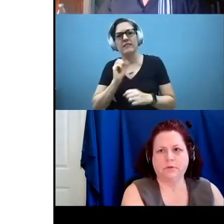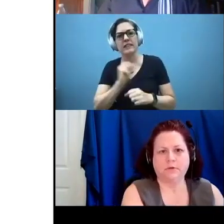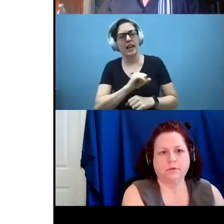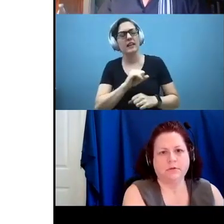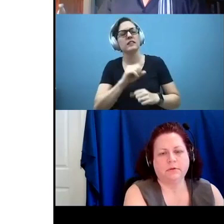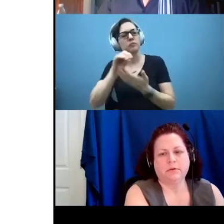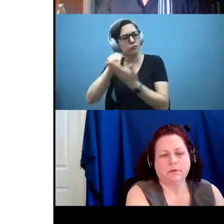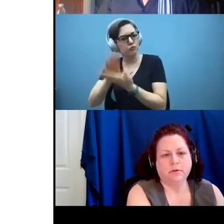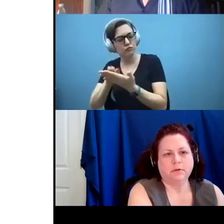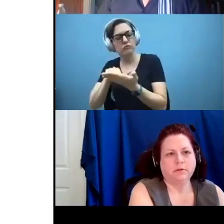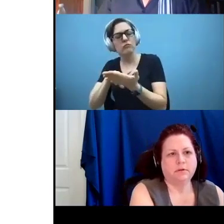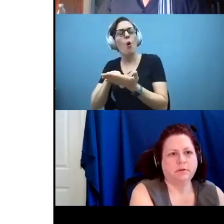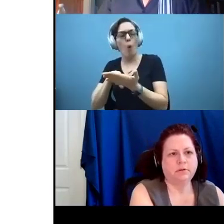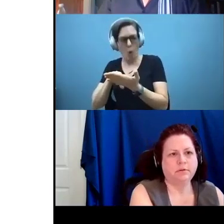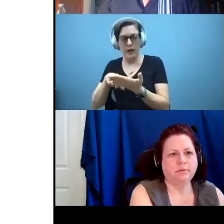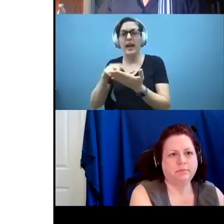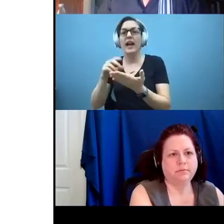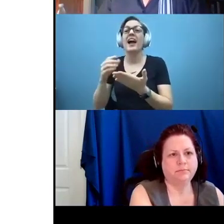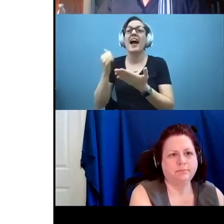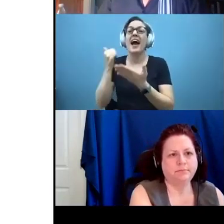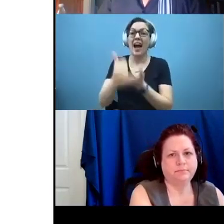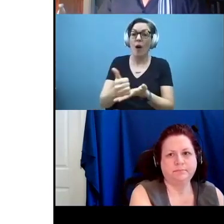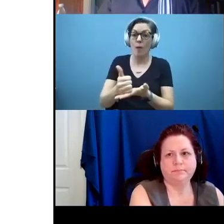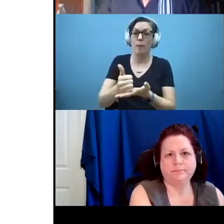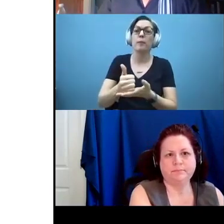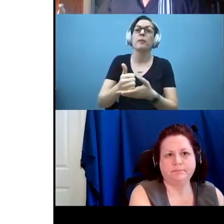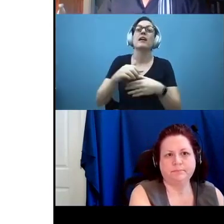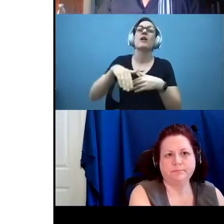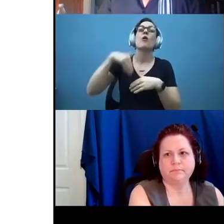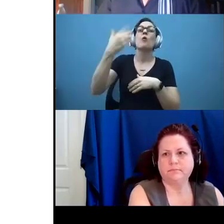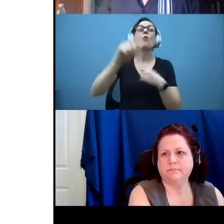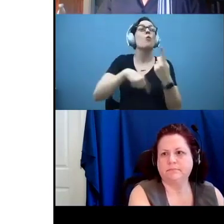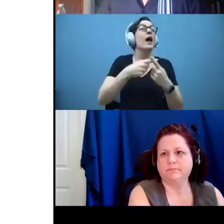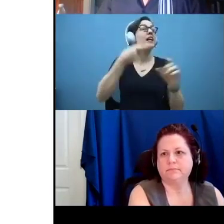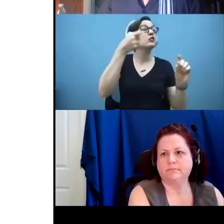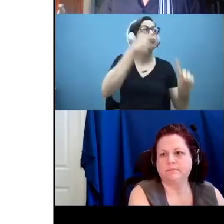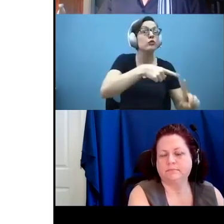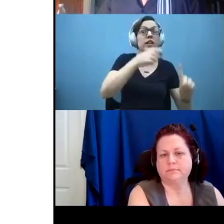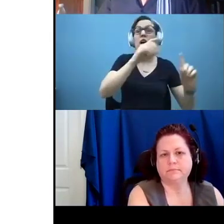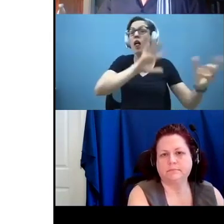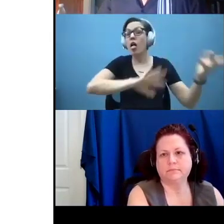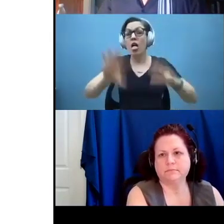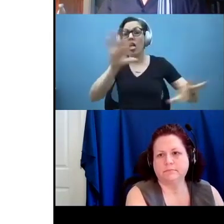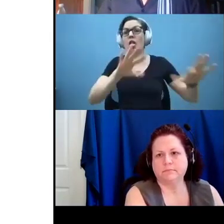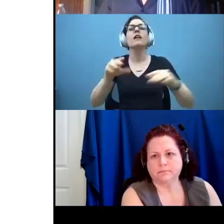agitation and distress and avoid the use of restraint and seclusion.